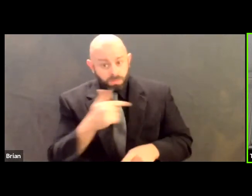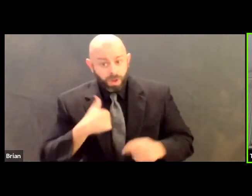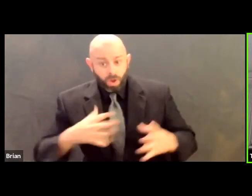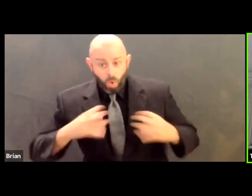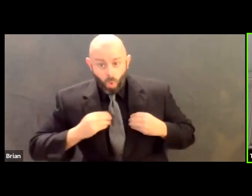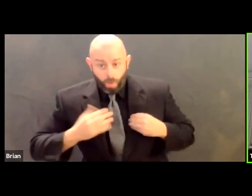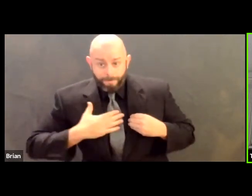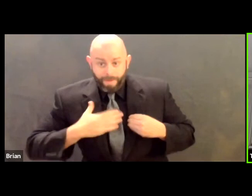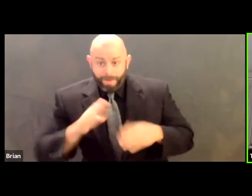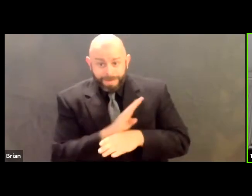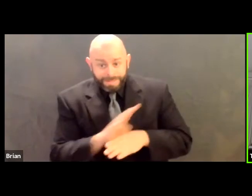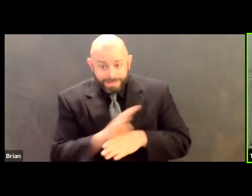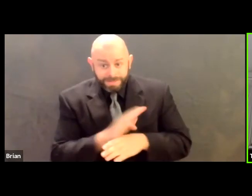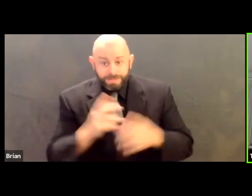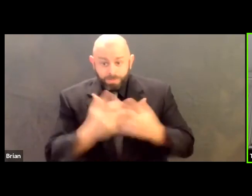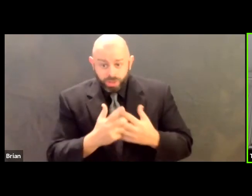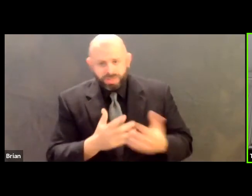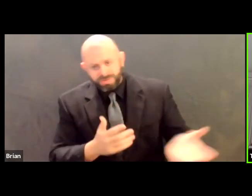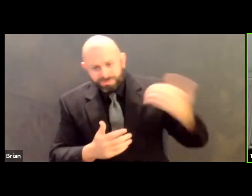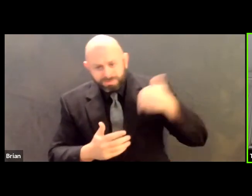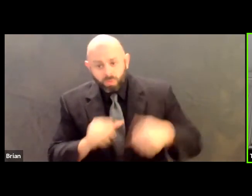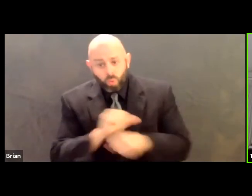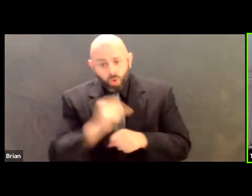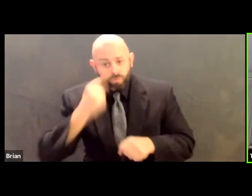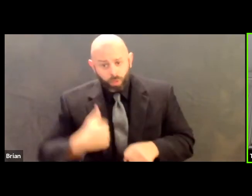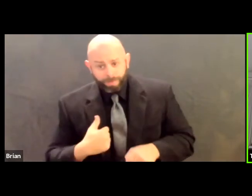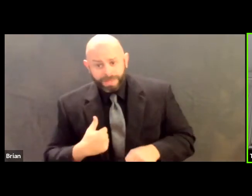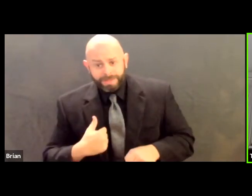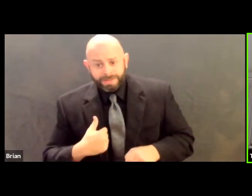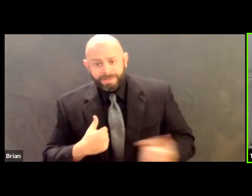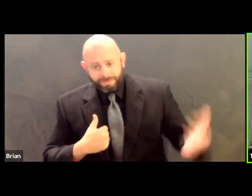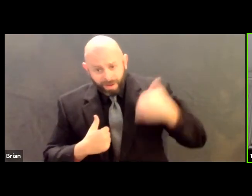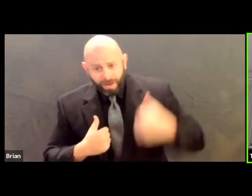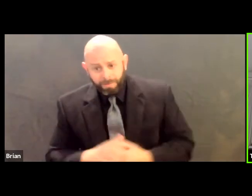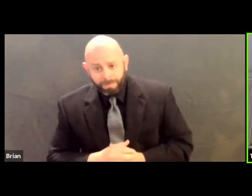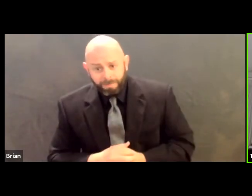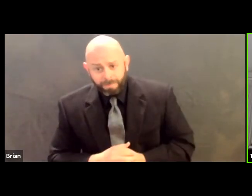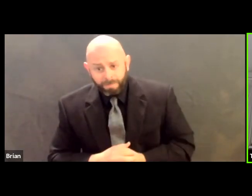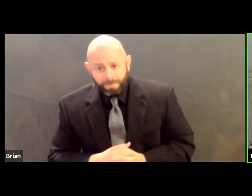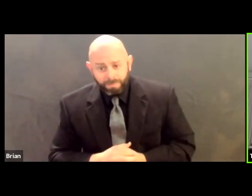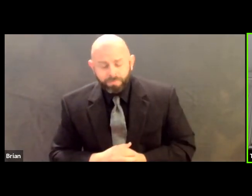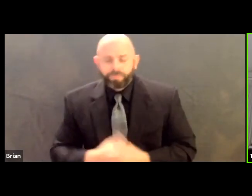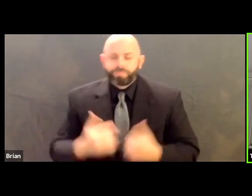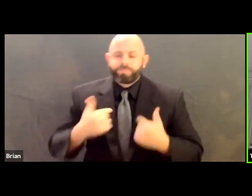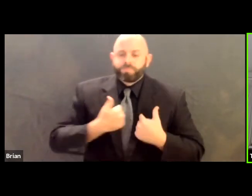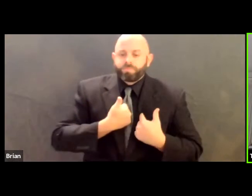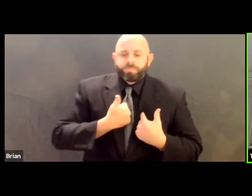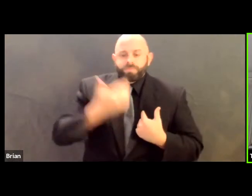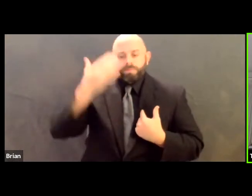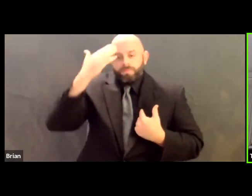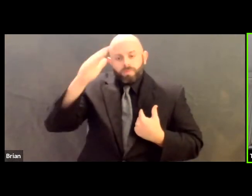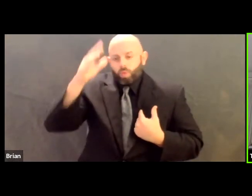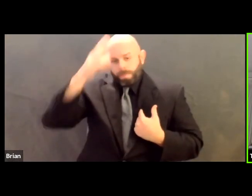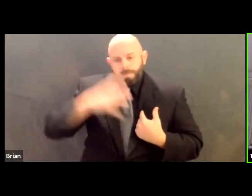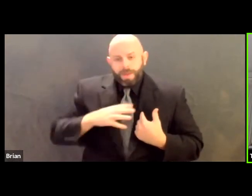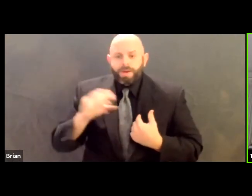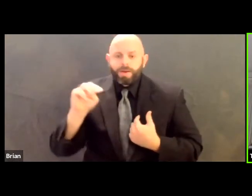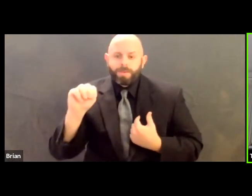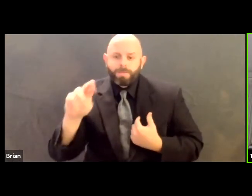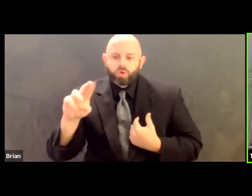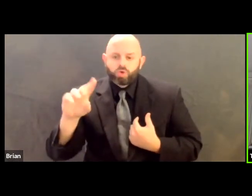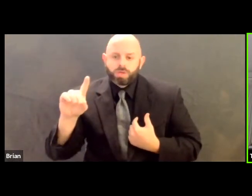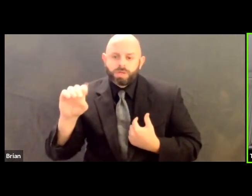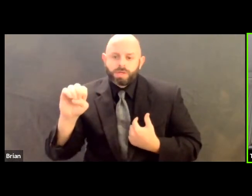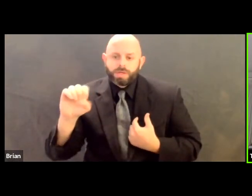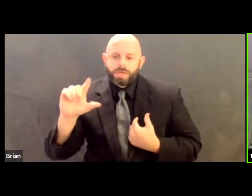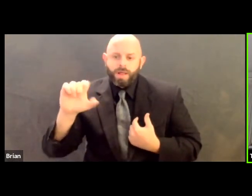business. How would you like to come work for me?" Well, I didn't know this man, Mr. Delafin, at the time. I got to know him later, of